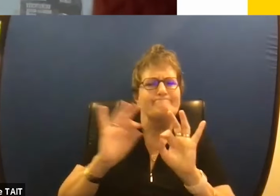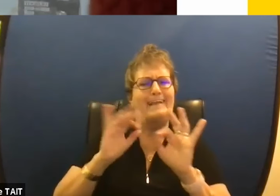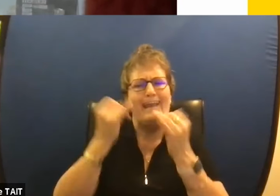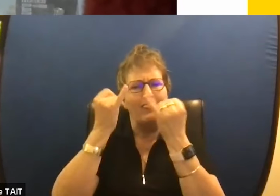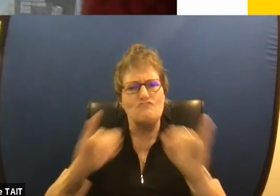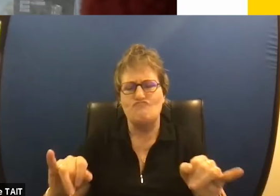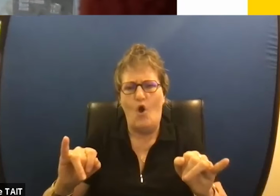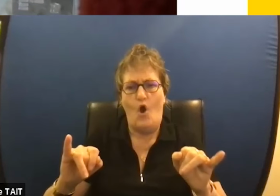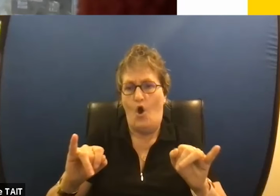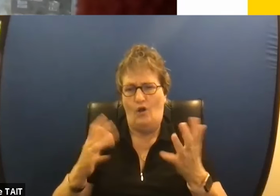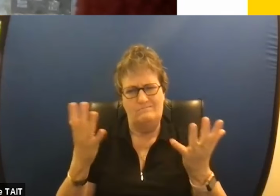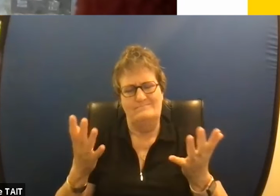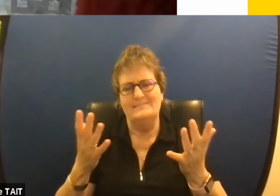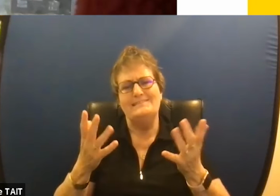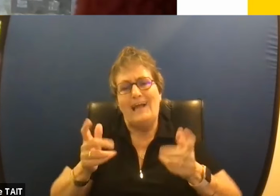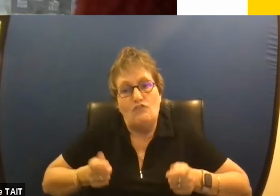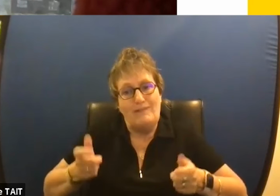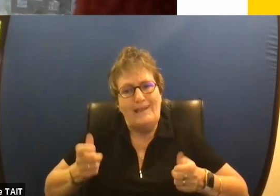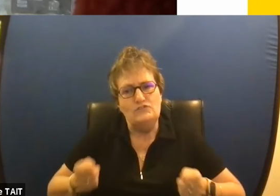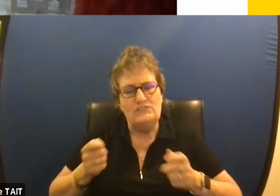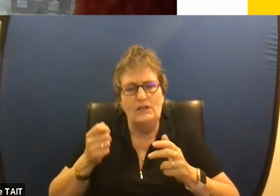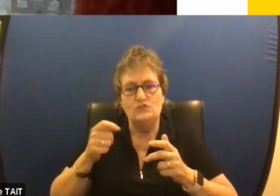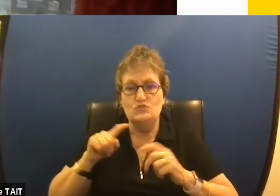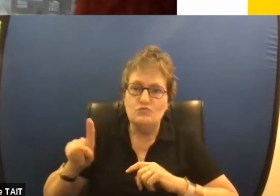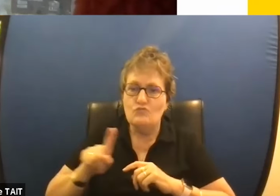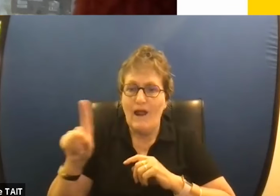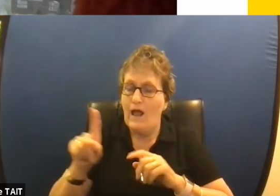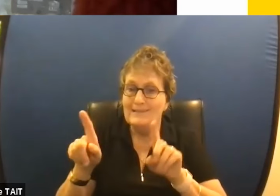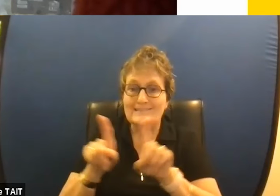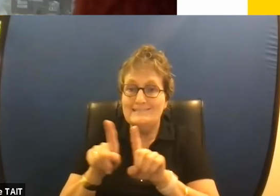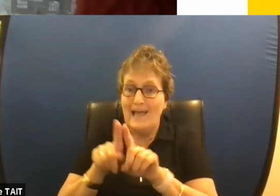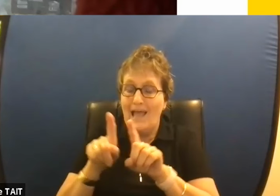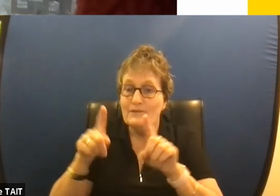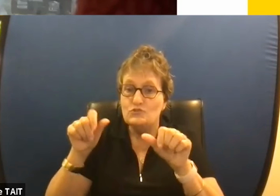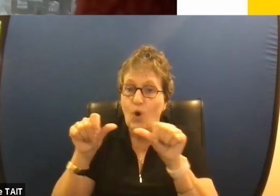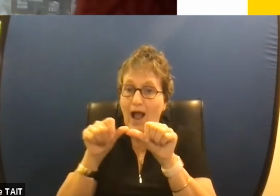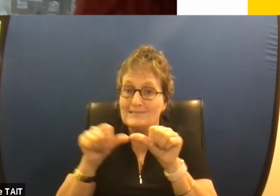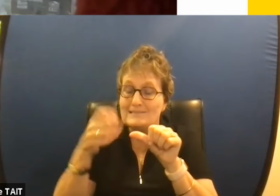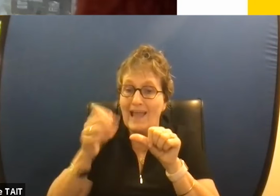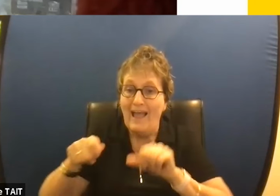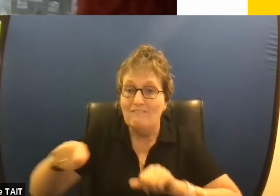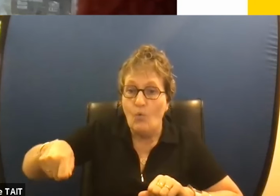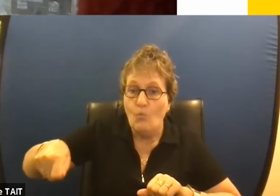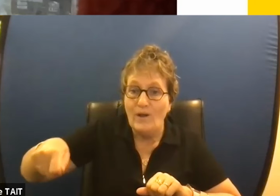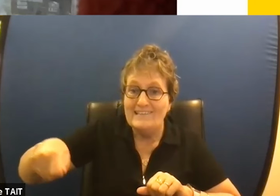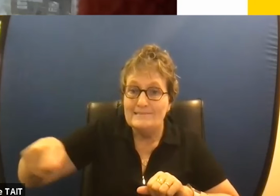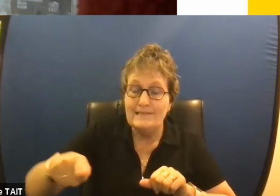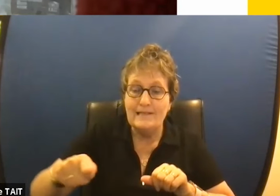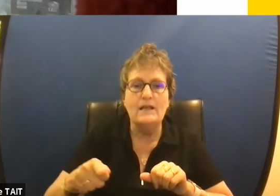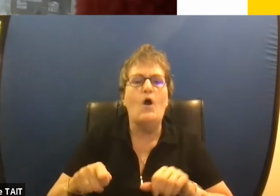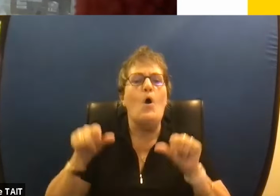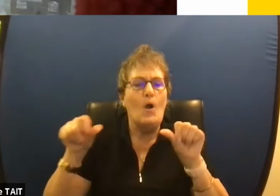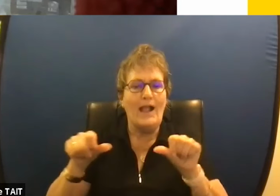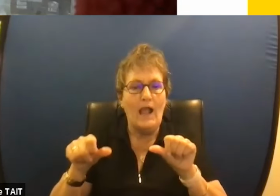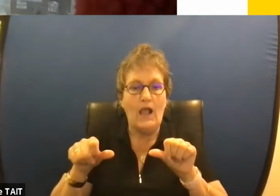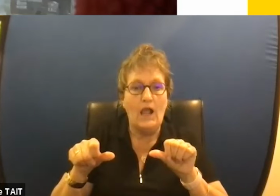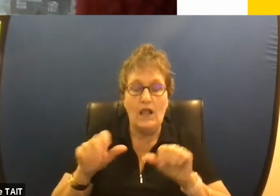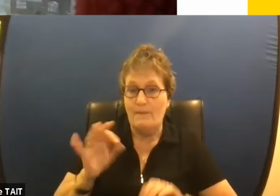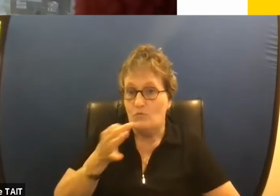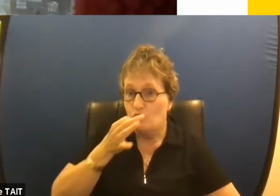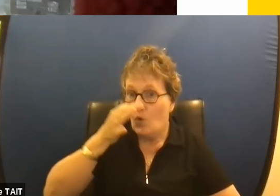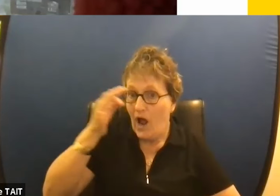She just uses the wheelchair to help herself get around, just like your auntie uses the walking stick. Oh, okay. And if you go ask her politely, she